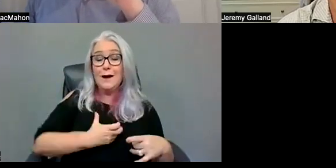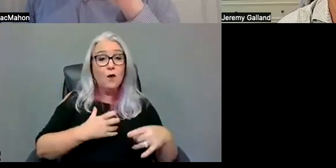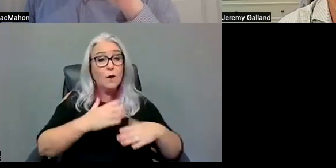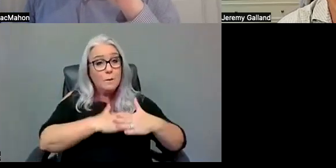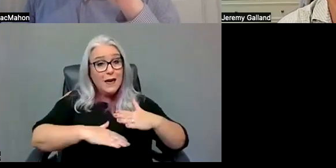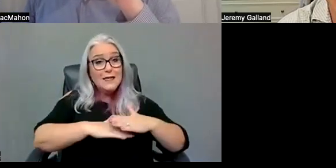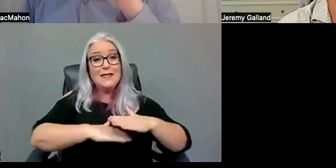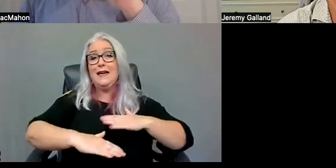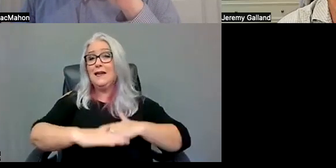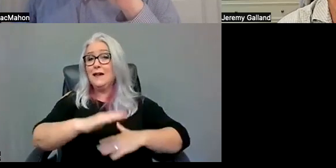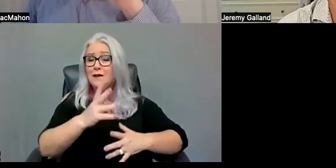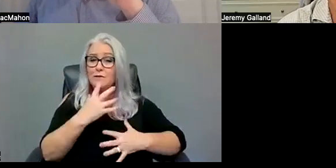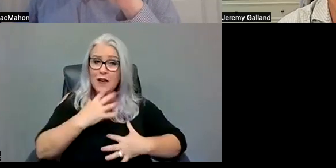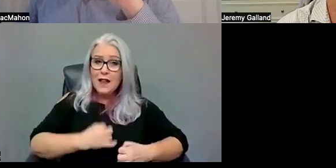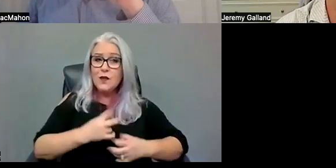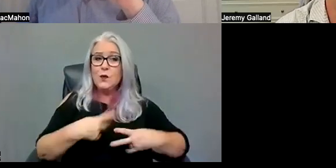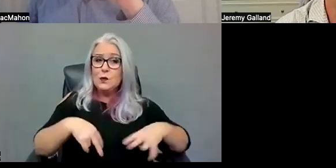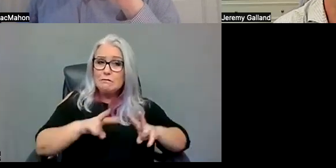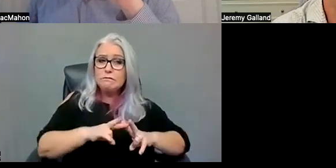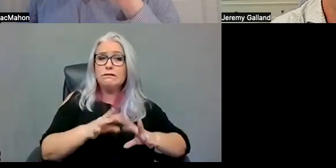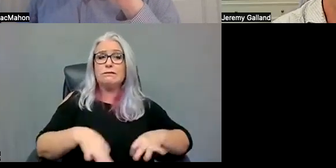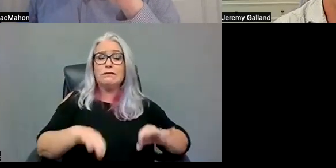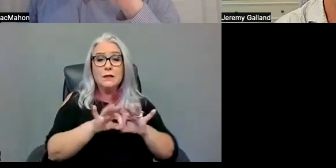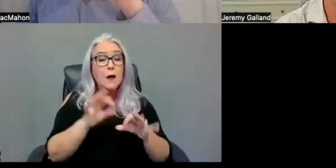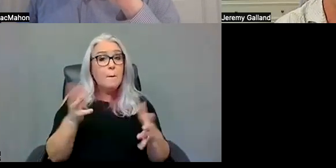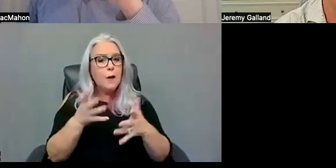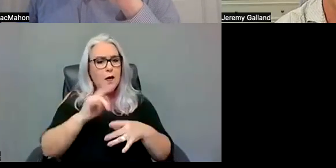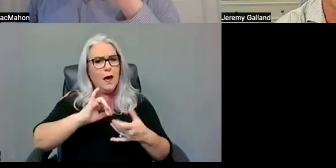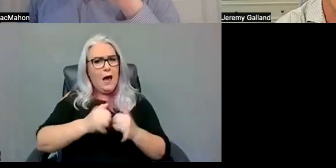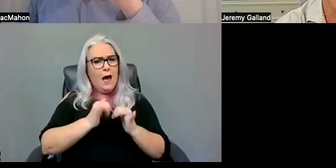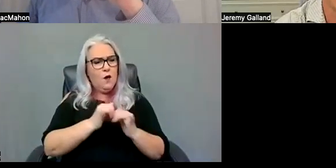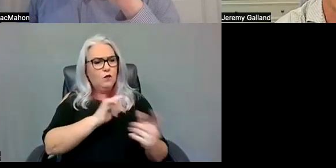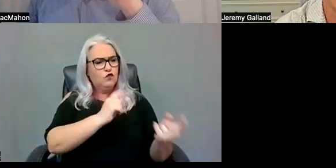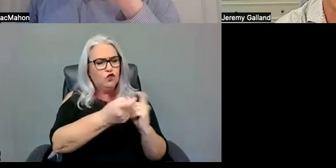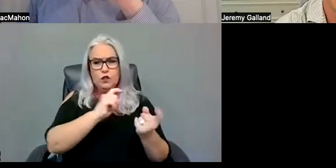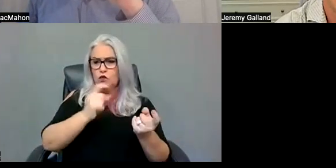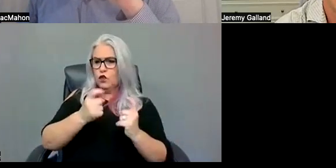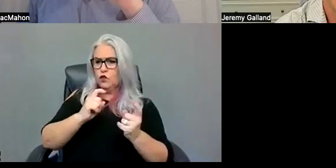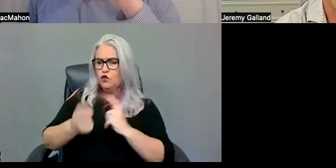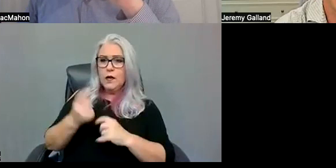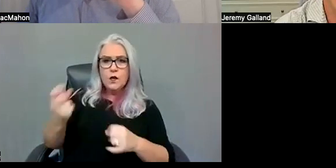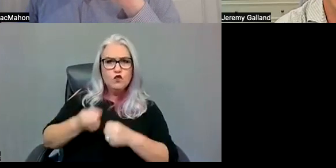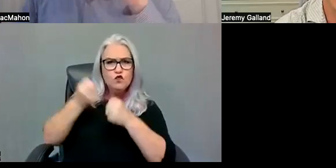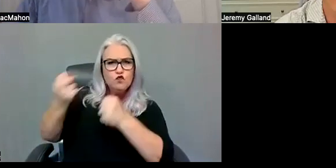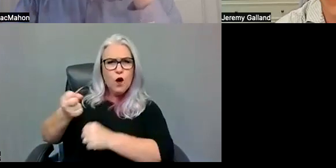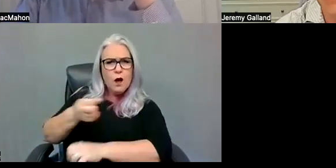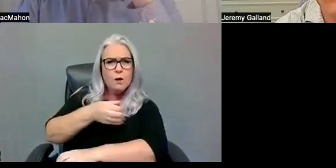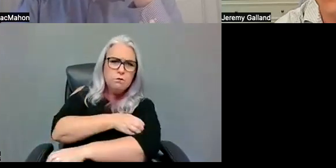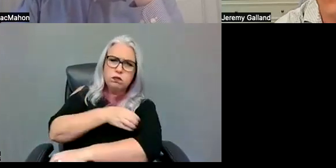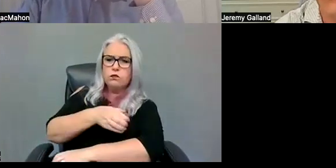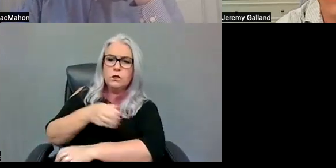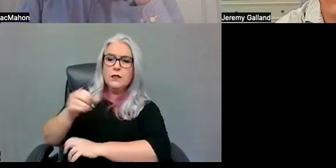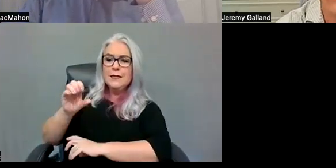how do we make adjustments in an industry where there are such strong stakeholders that change is